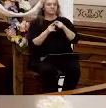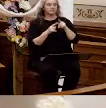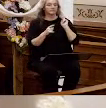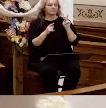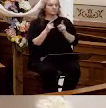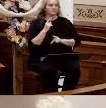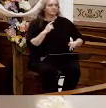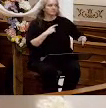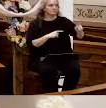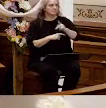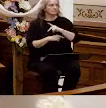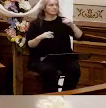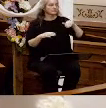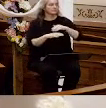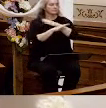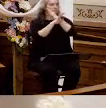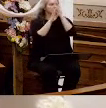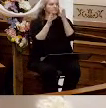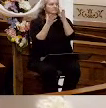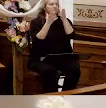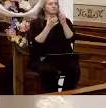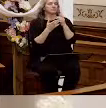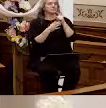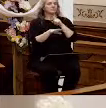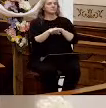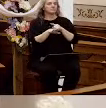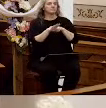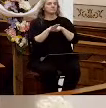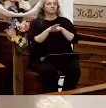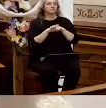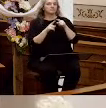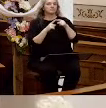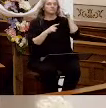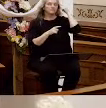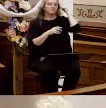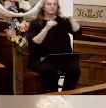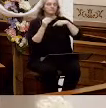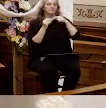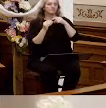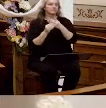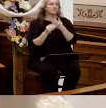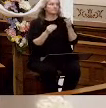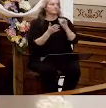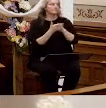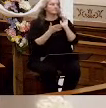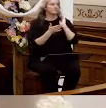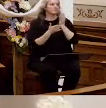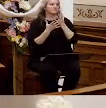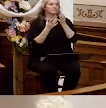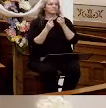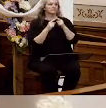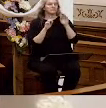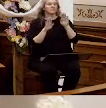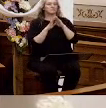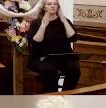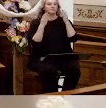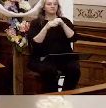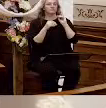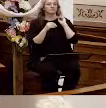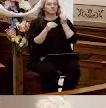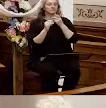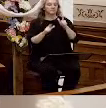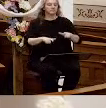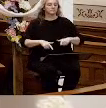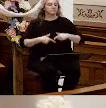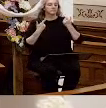heaven. And we take a moment to contemplate the things that we like to unlock in our lives, unbinding